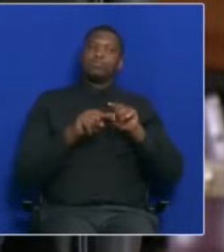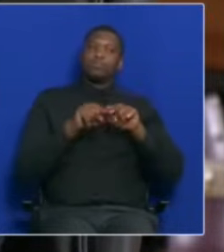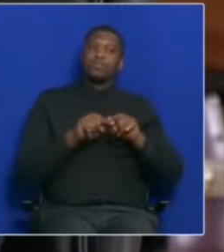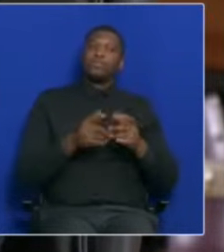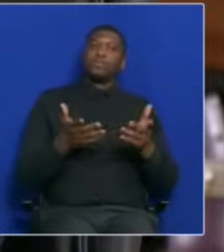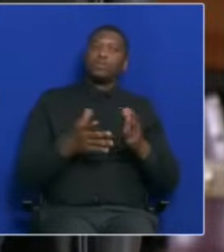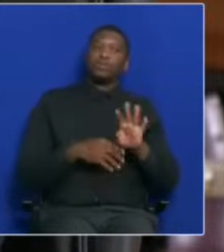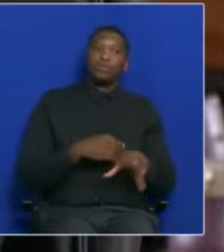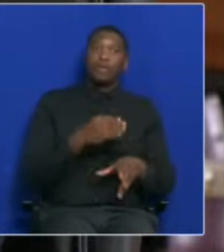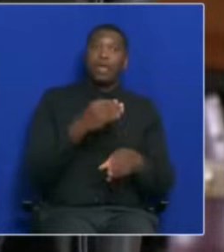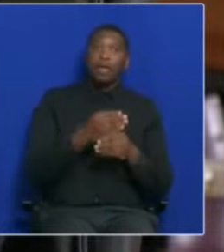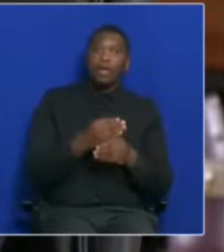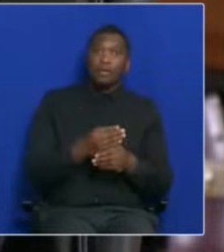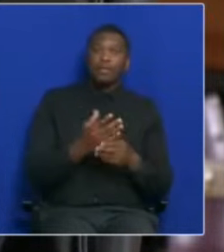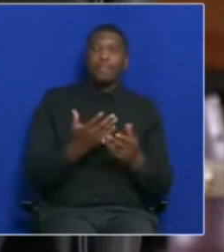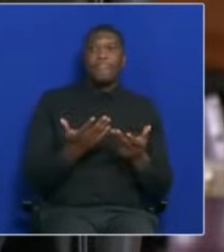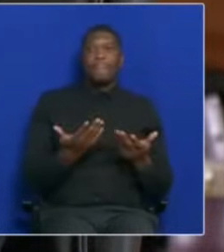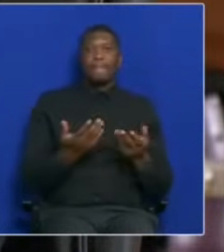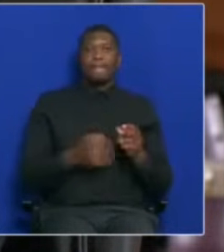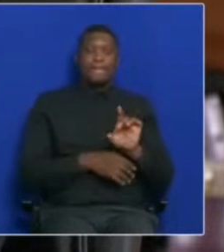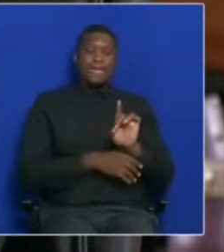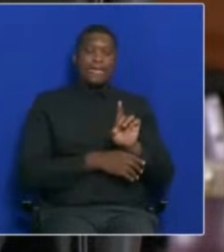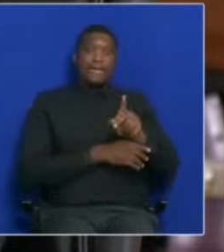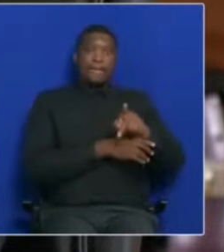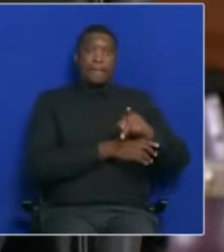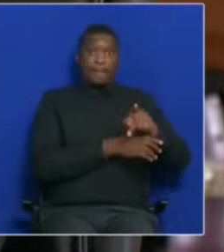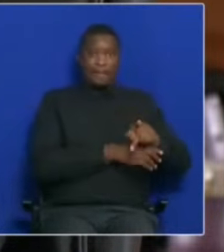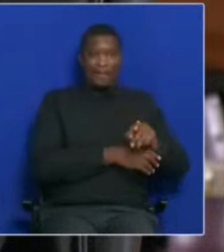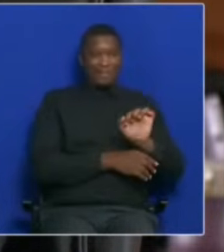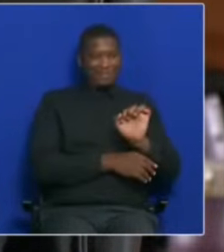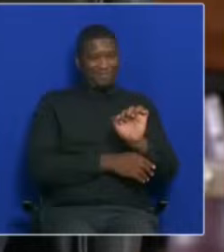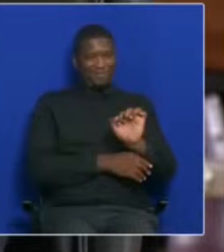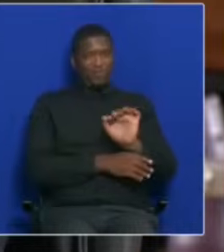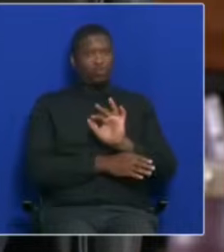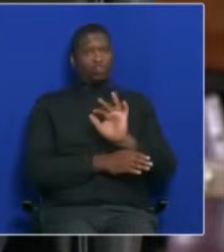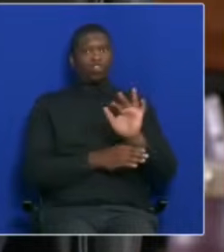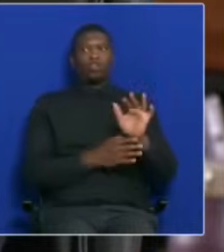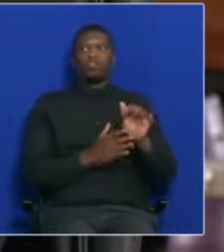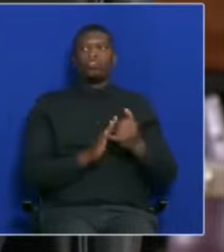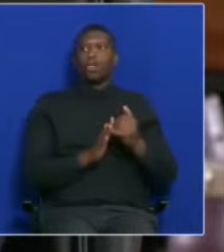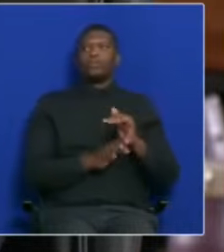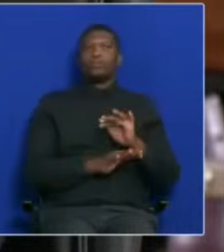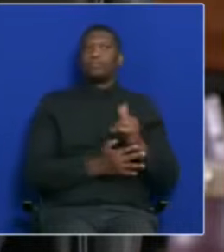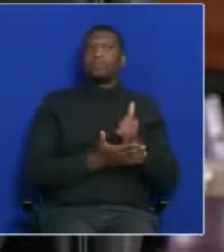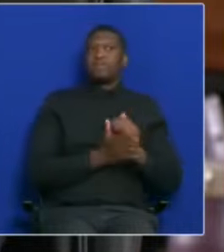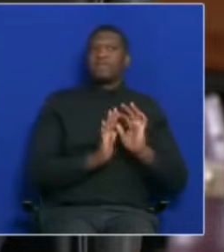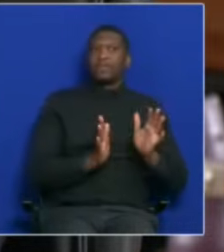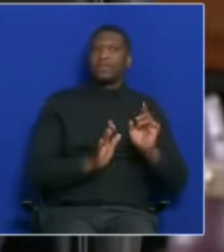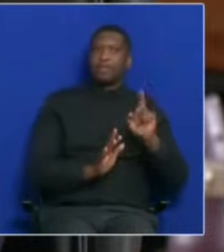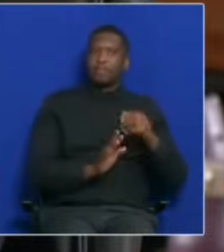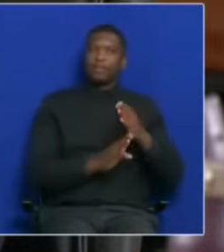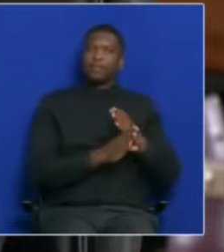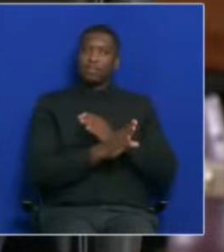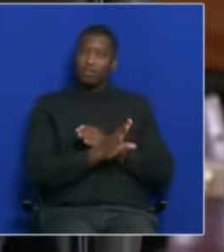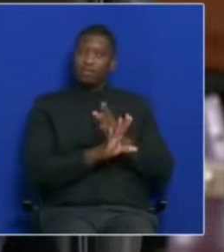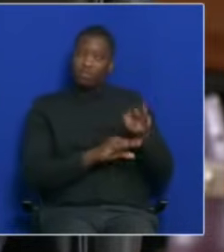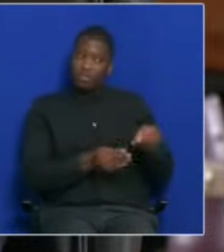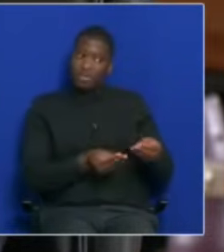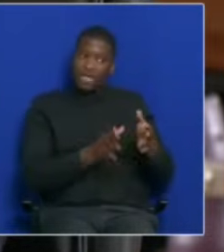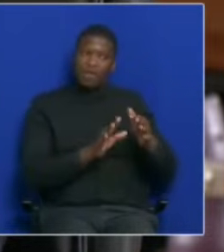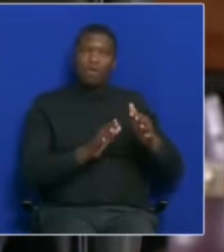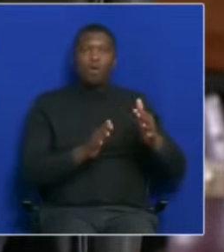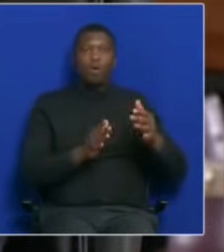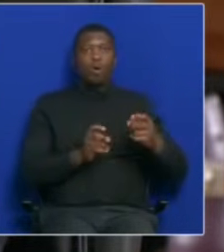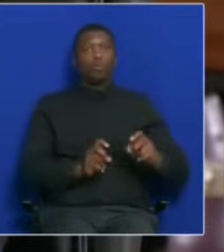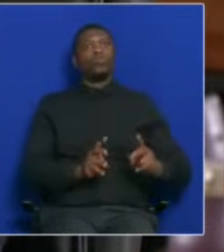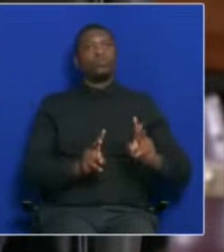the DPP is not a rubber stamp and should be given an opportunity to read the papers. I suggest we